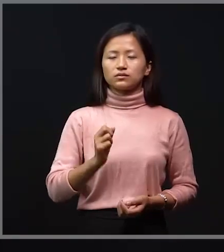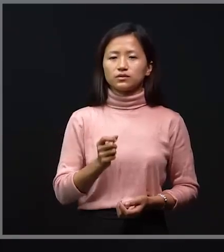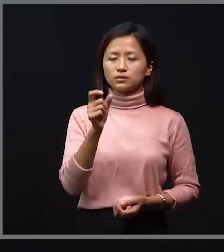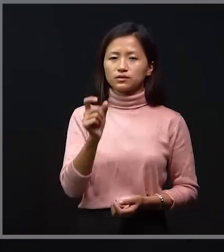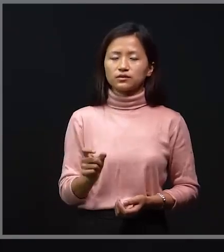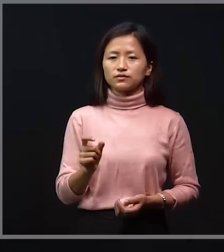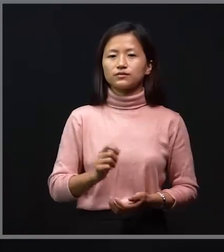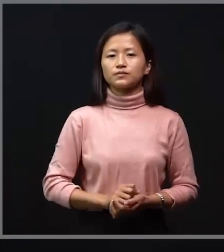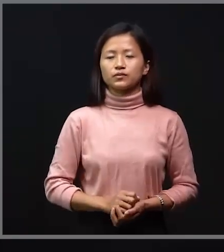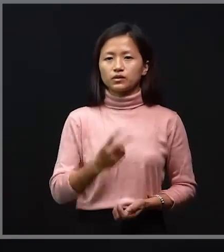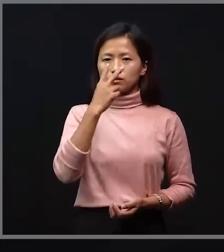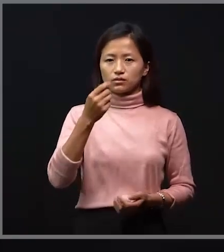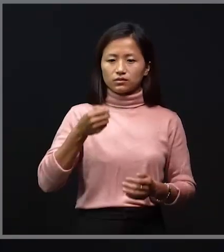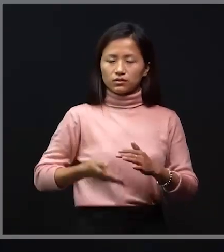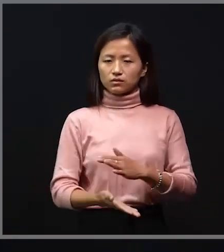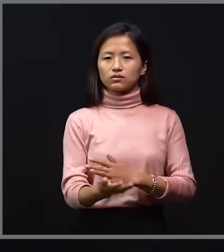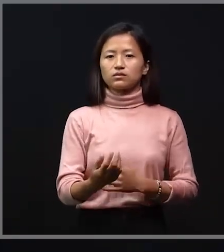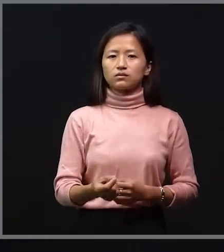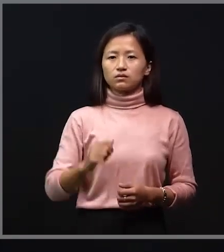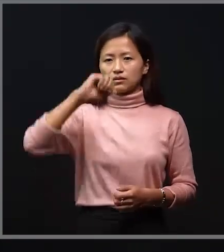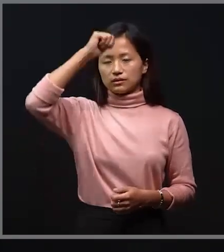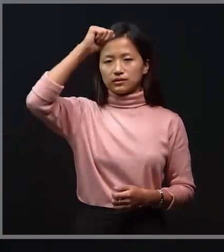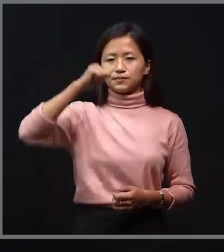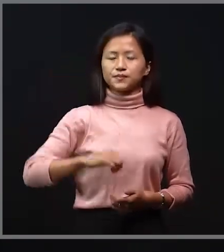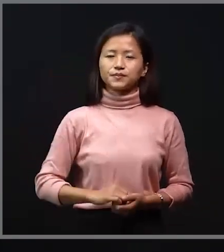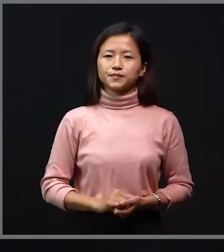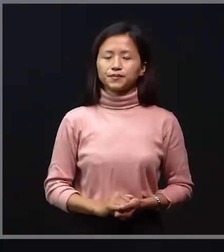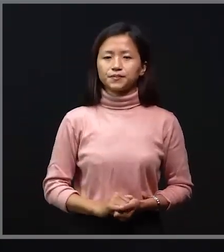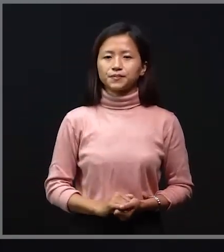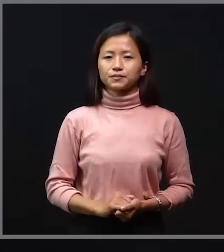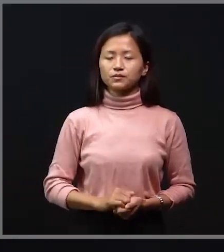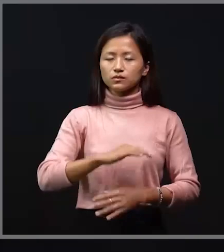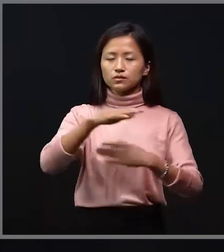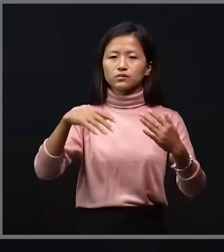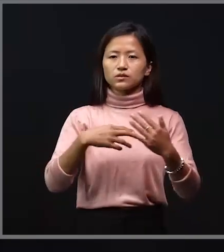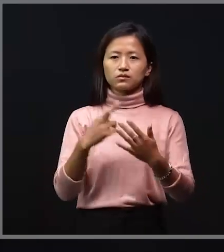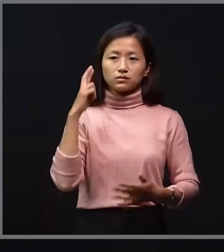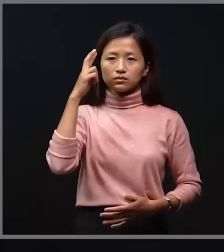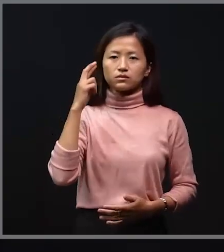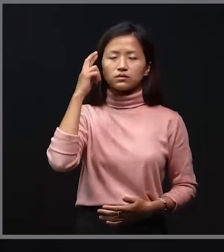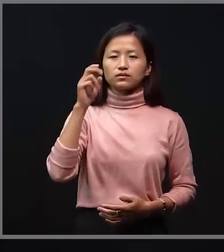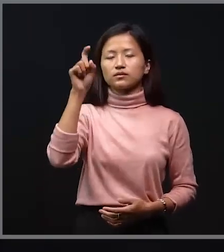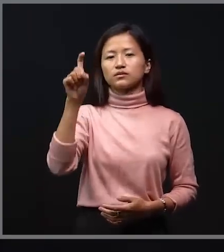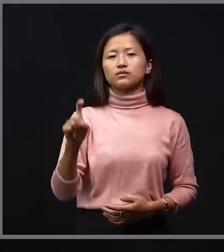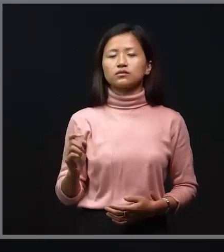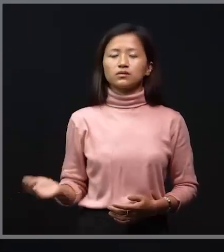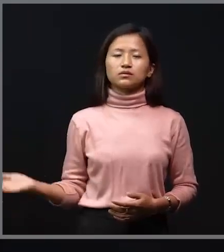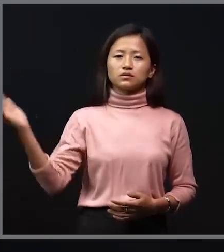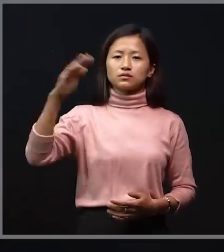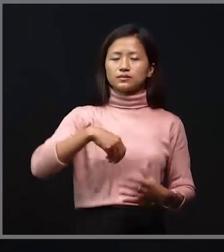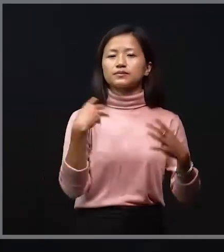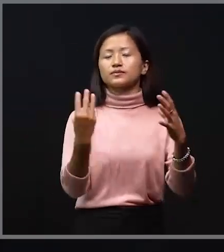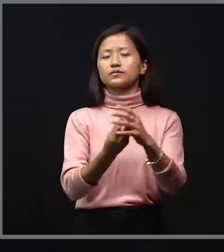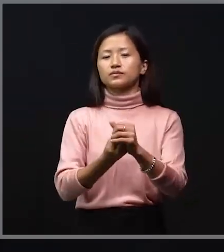okay? They always look down on the Indians. So all these made the Indians realize that they needed to come together,